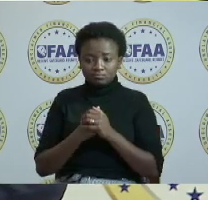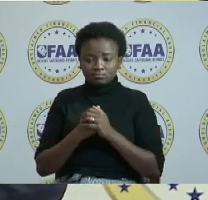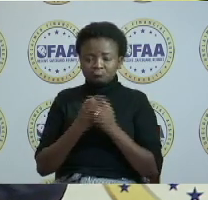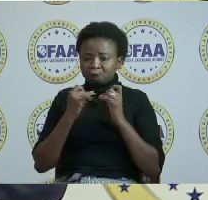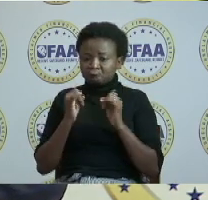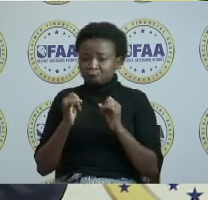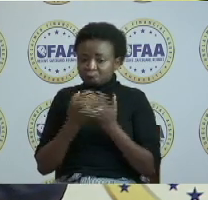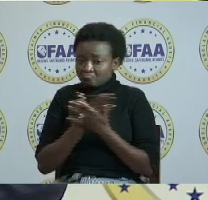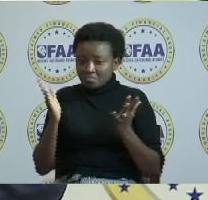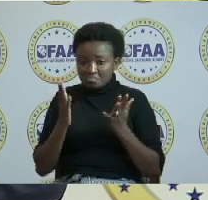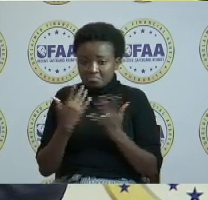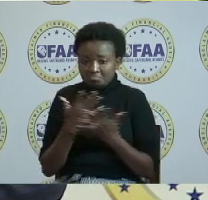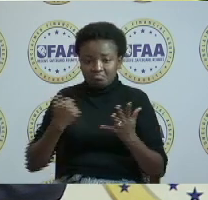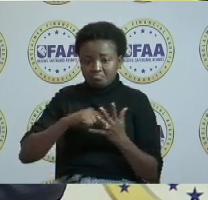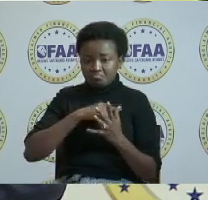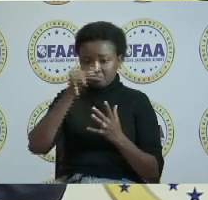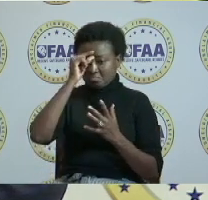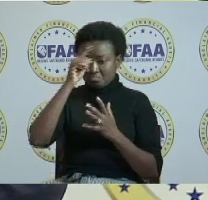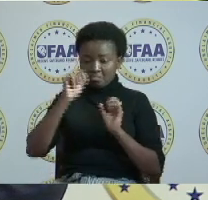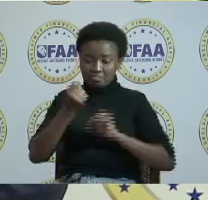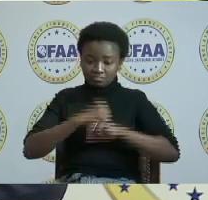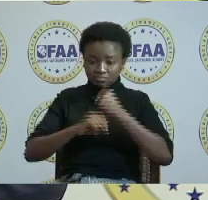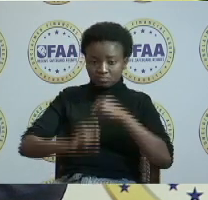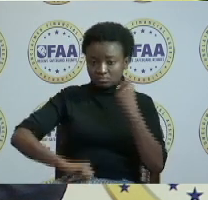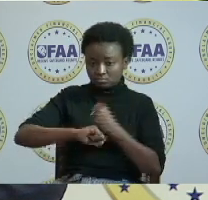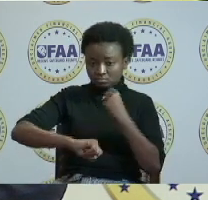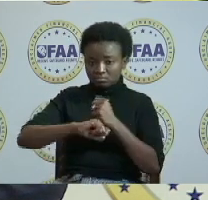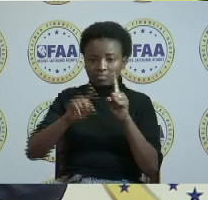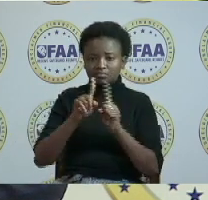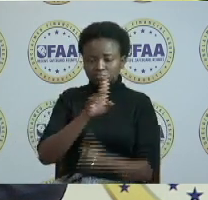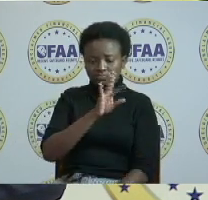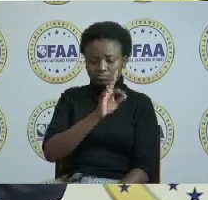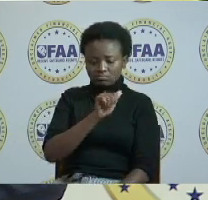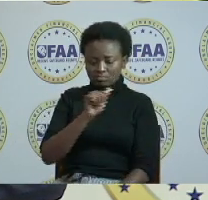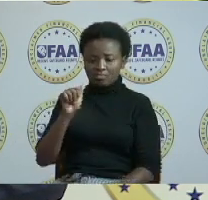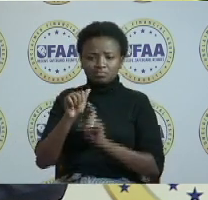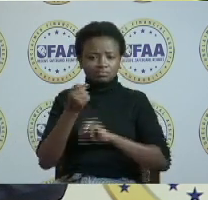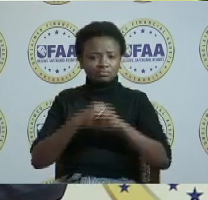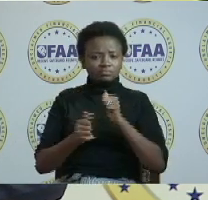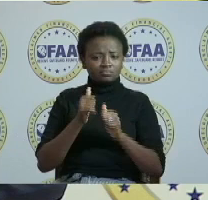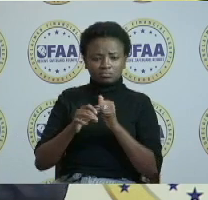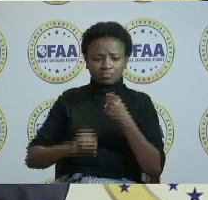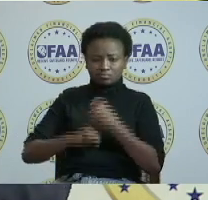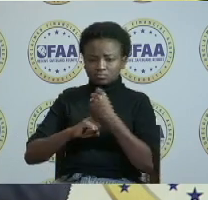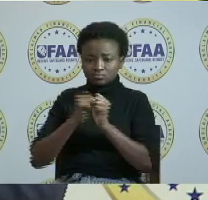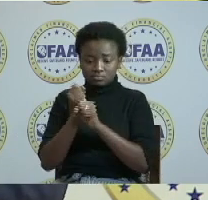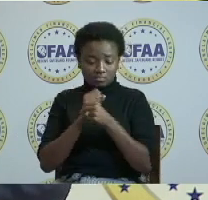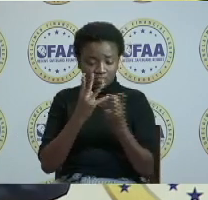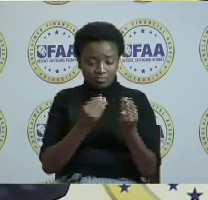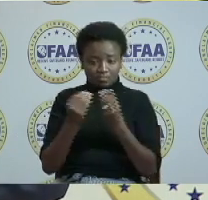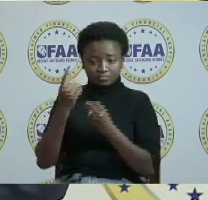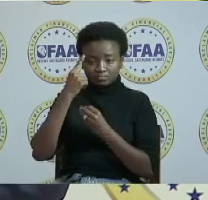anything that we can do as the government and as the authority to make it easier for us to